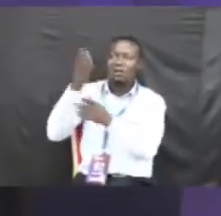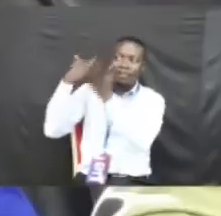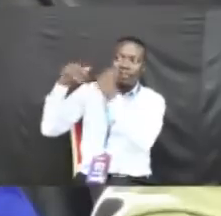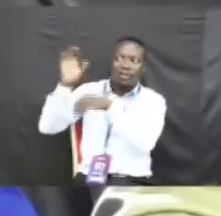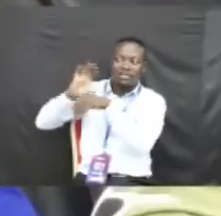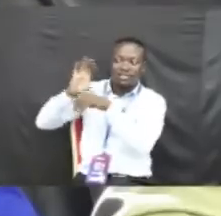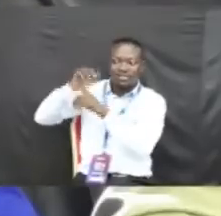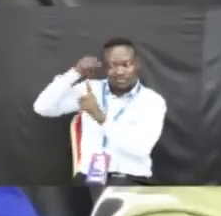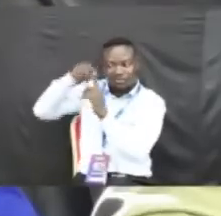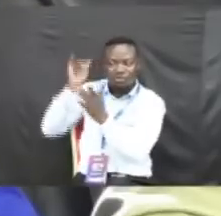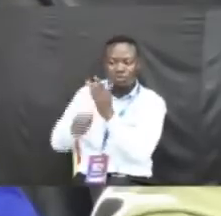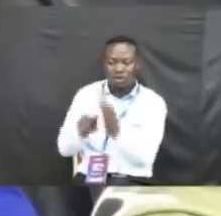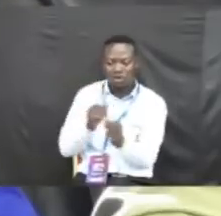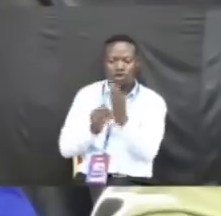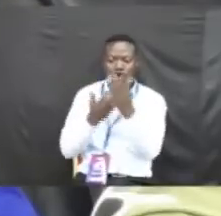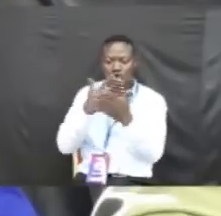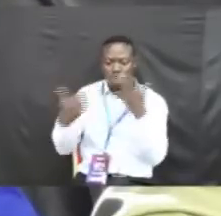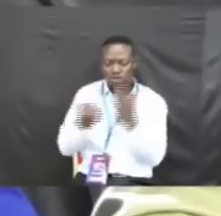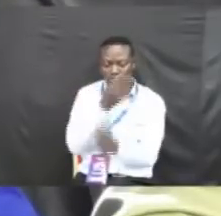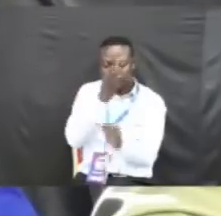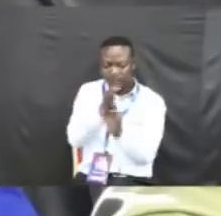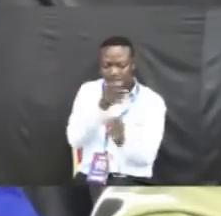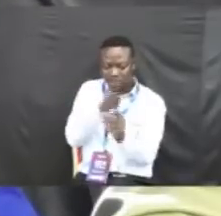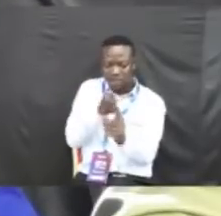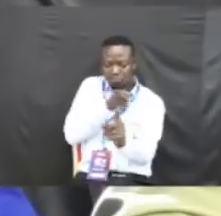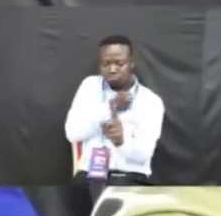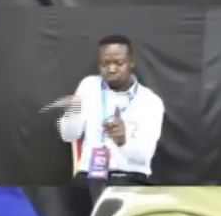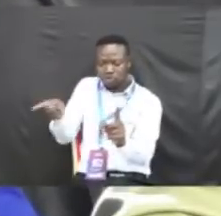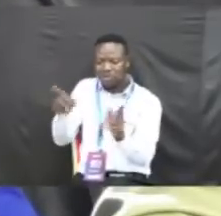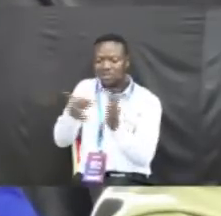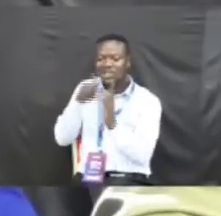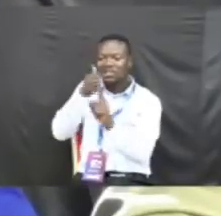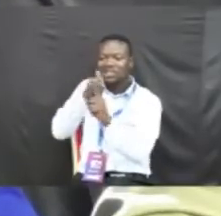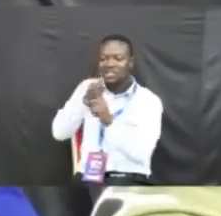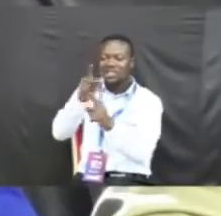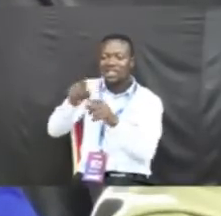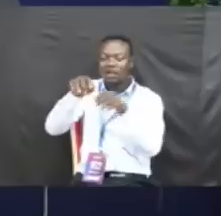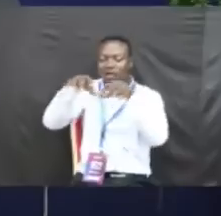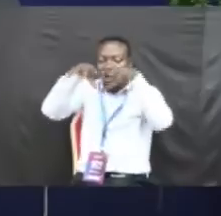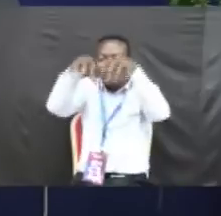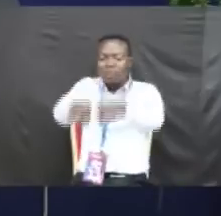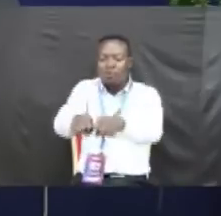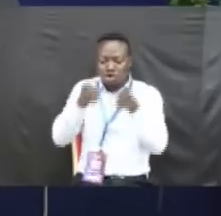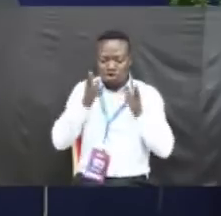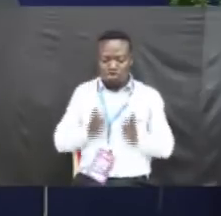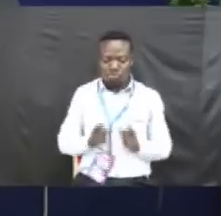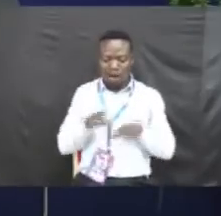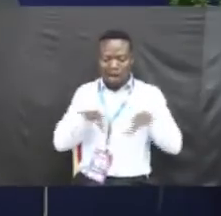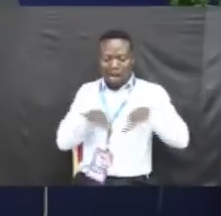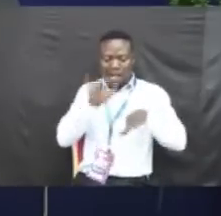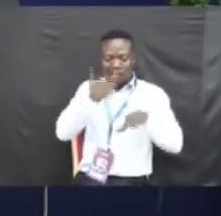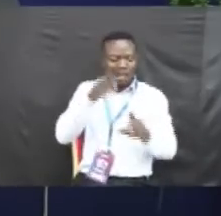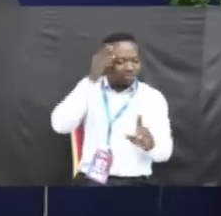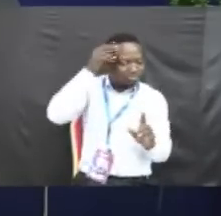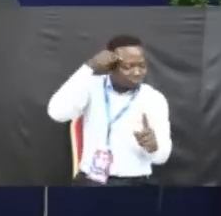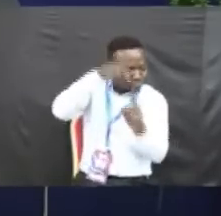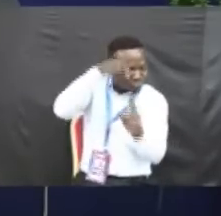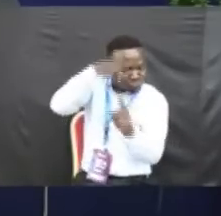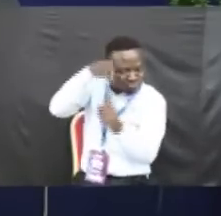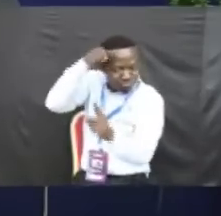from the faith of the gospel and had put their trust in human philosophies, nastism,